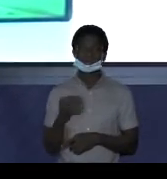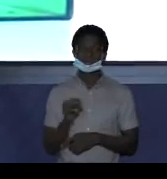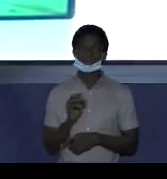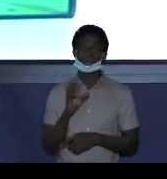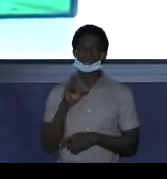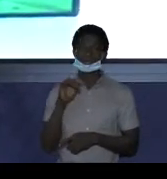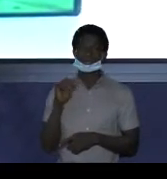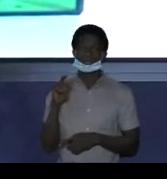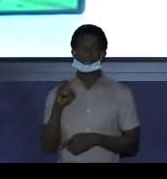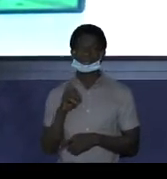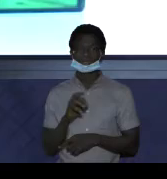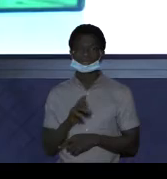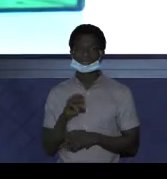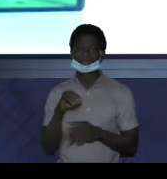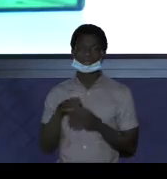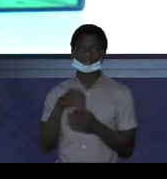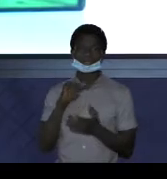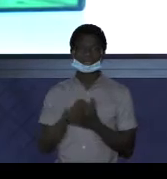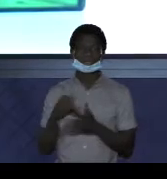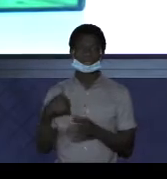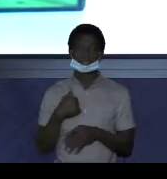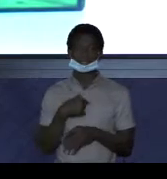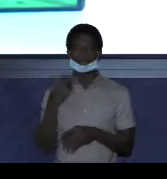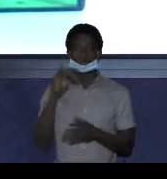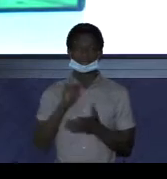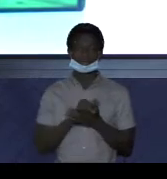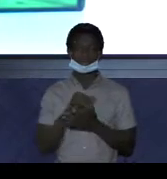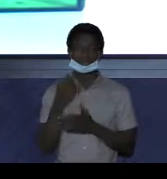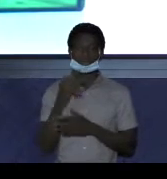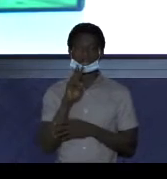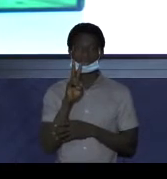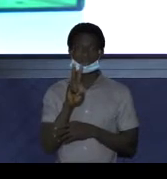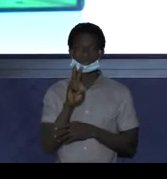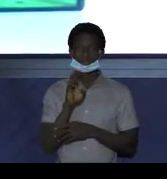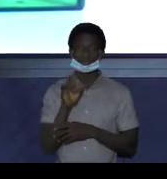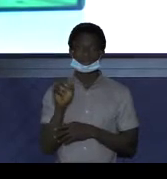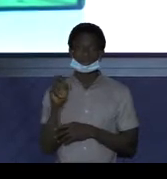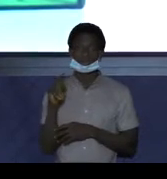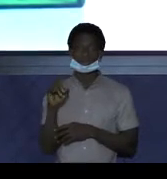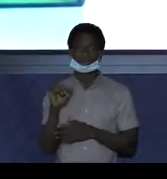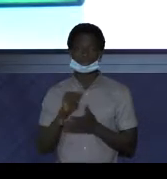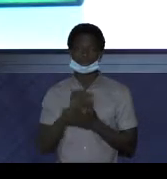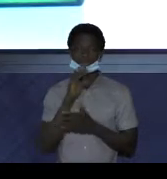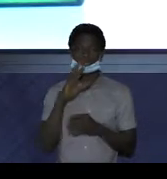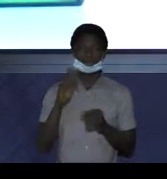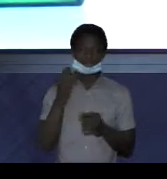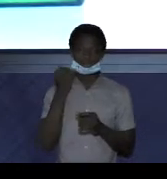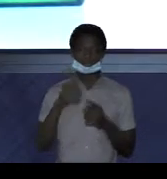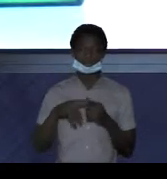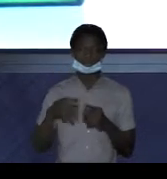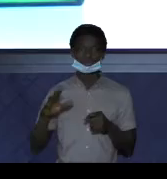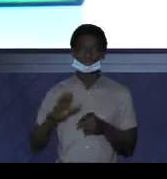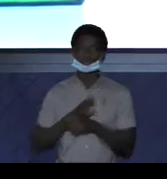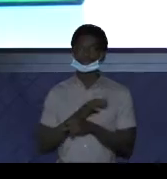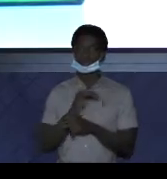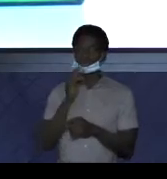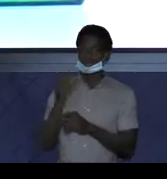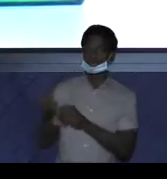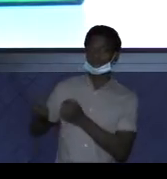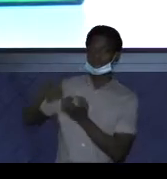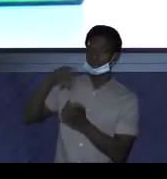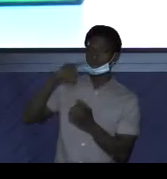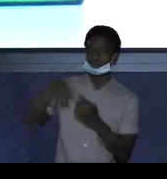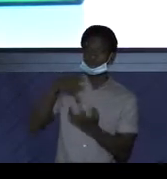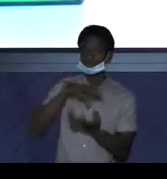Now, in that video, we saw that two cones, the remaining two cones that are supposed to fill up this cylinder were poured into a